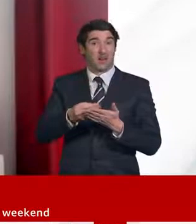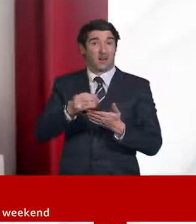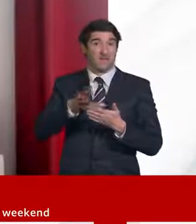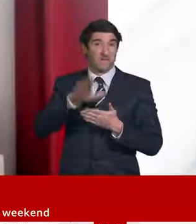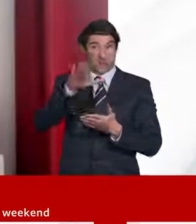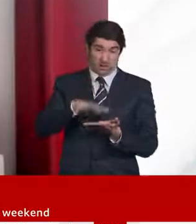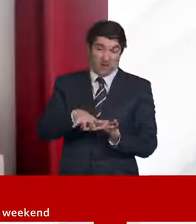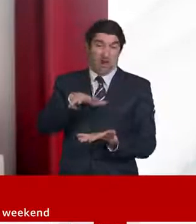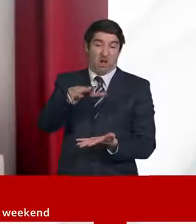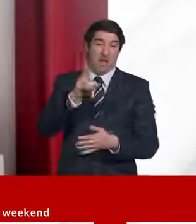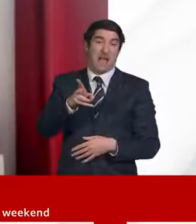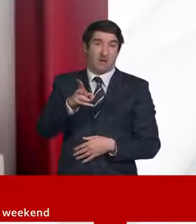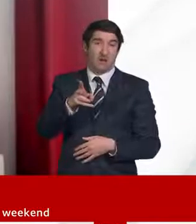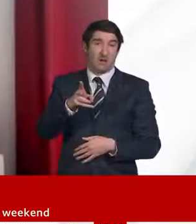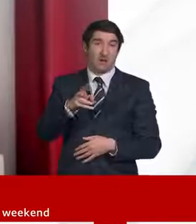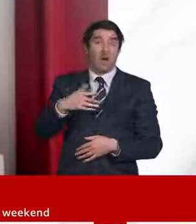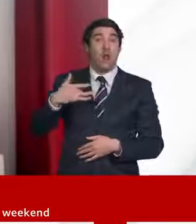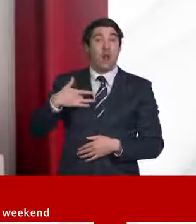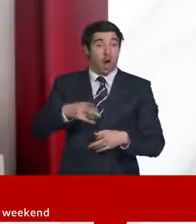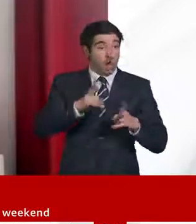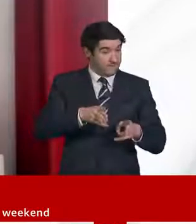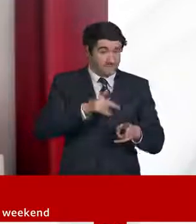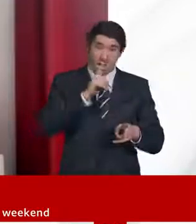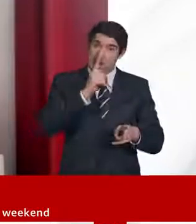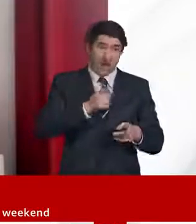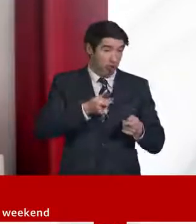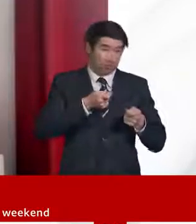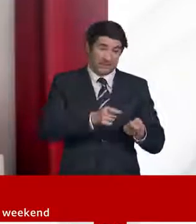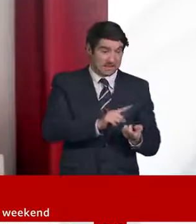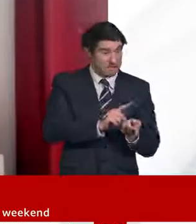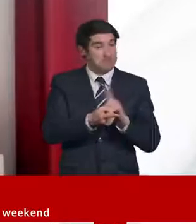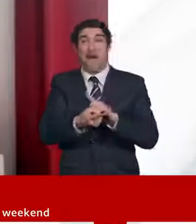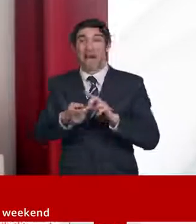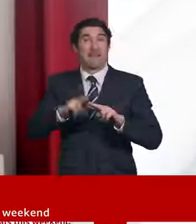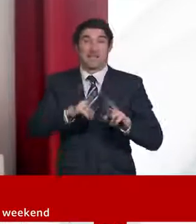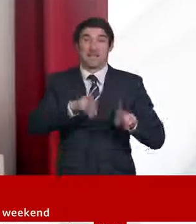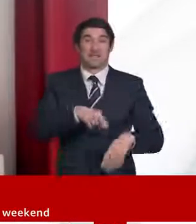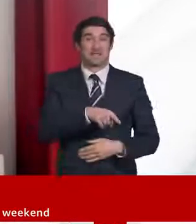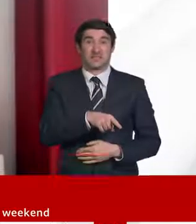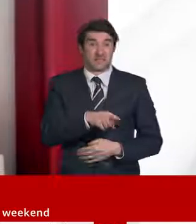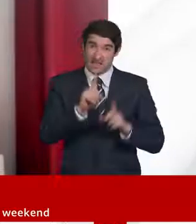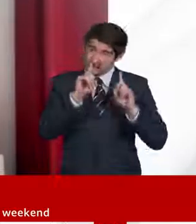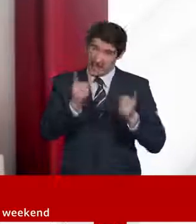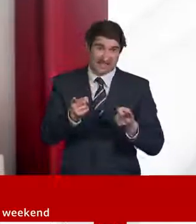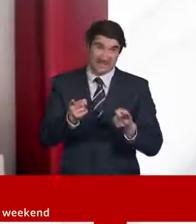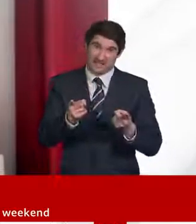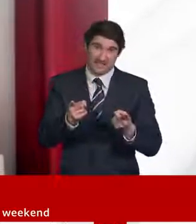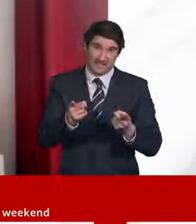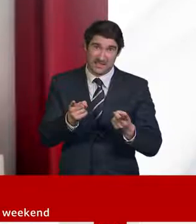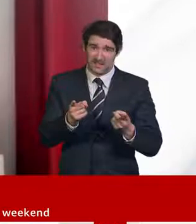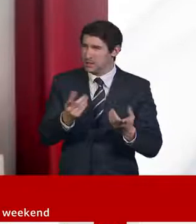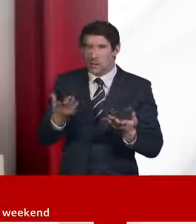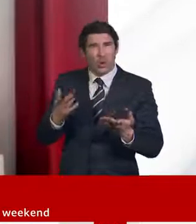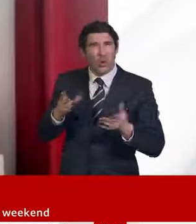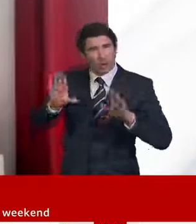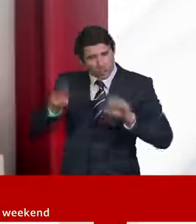for Jenny Harris, perhaps. Last week, we had a healthy 21-year-old succumb to coronavirus, and